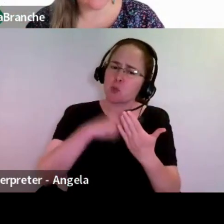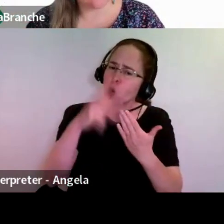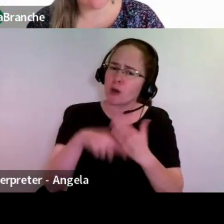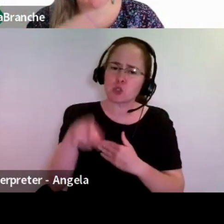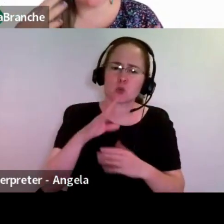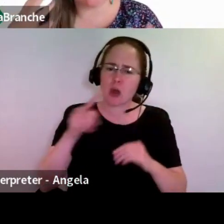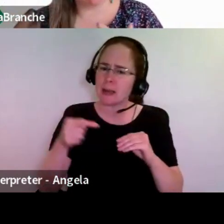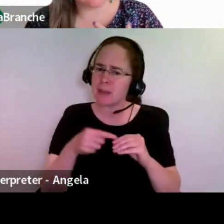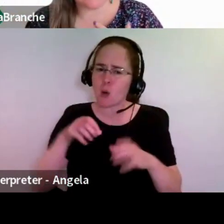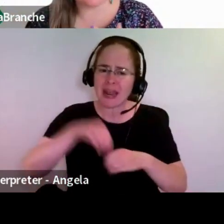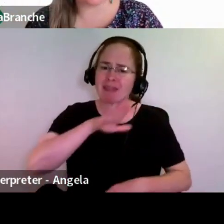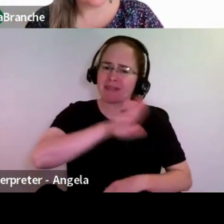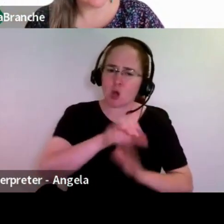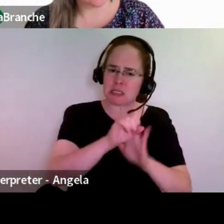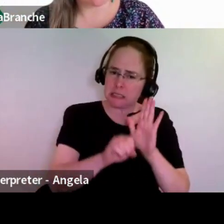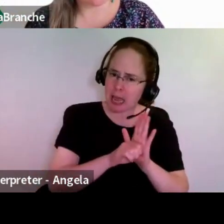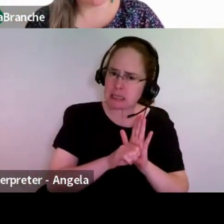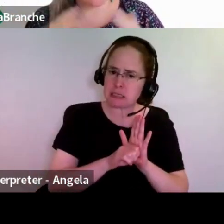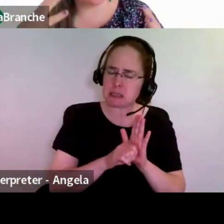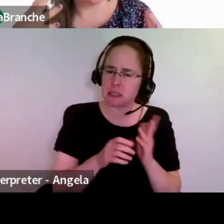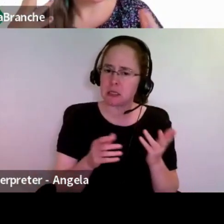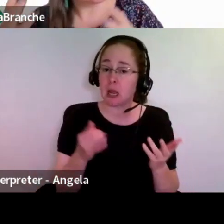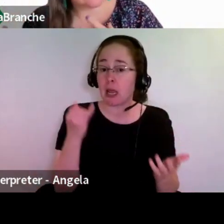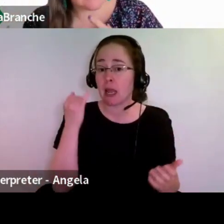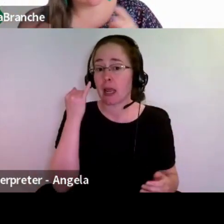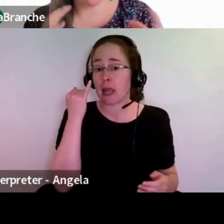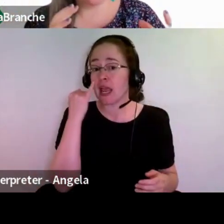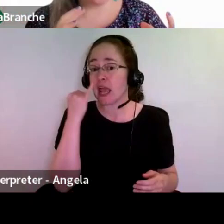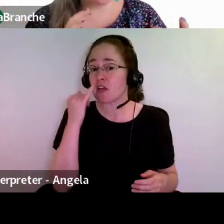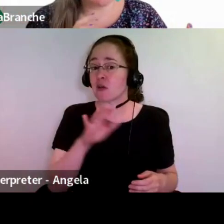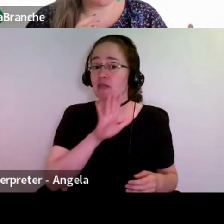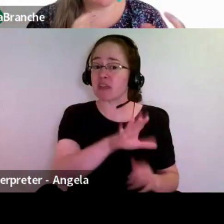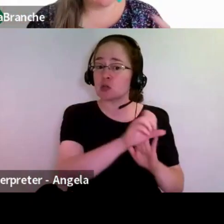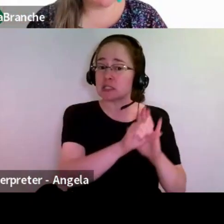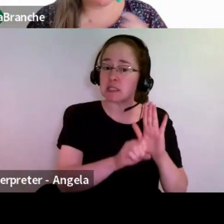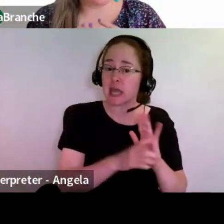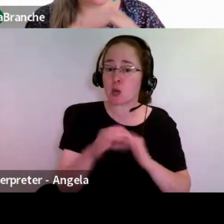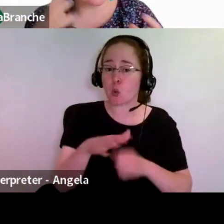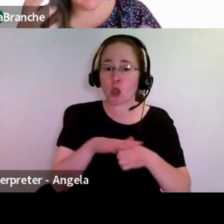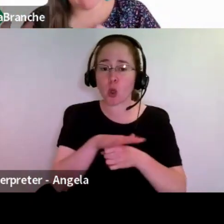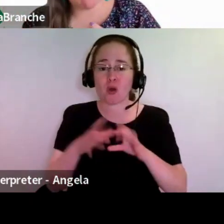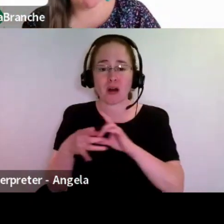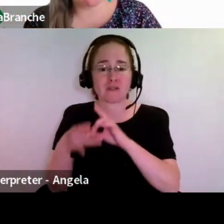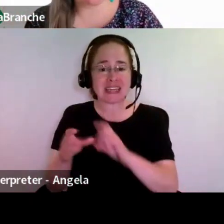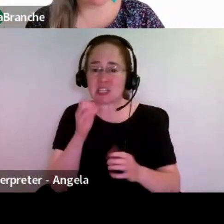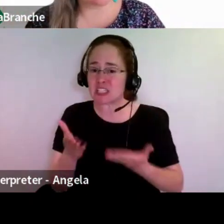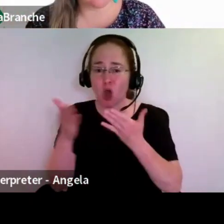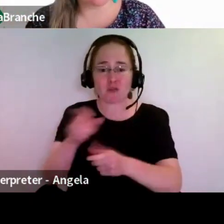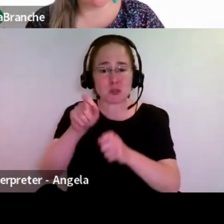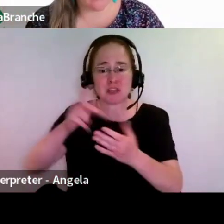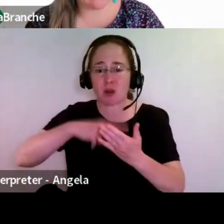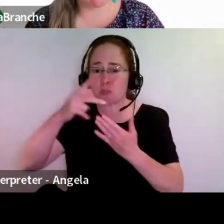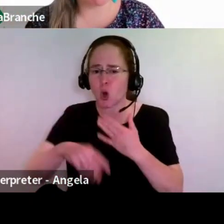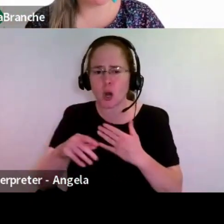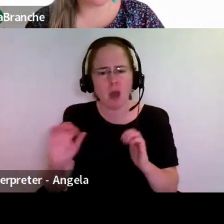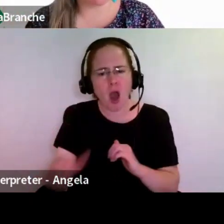you were talking about in their own states. If their state or their local affiliate doesn't have a program, is there any